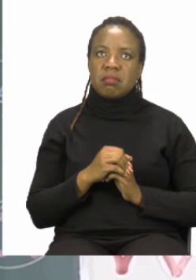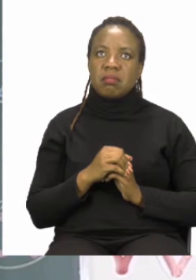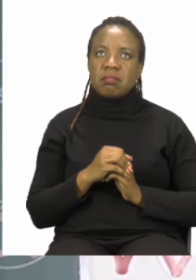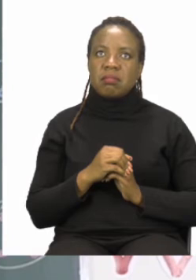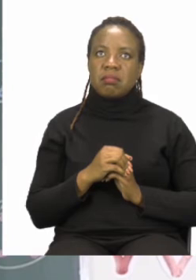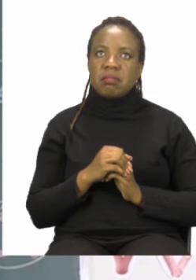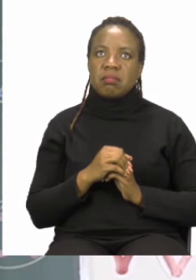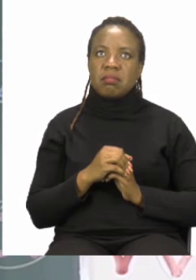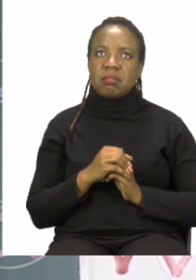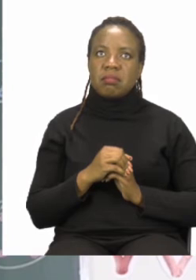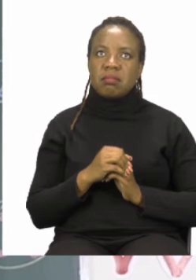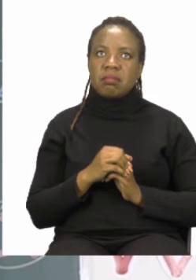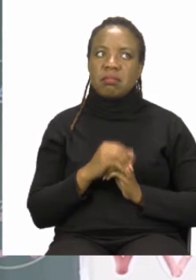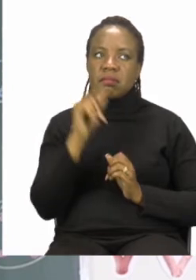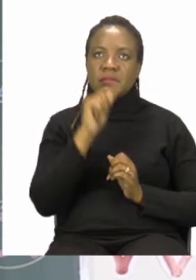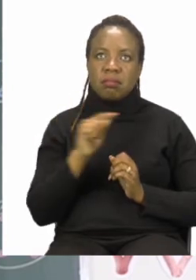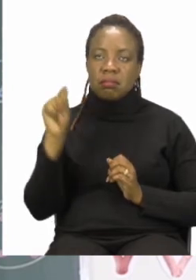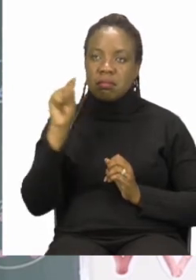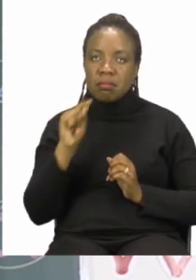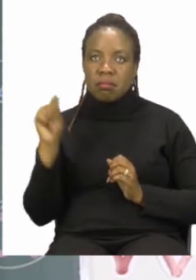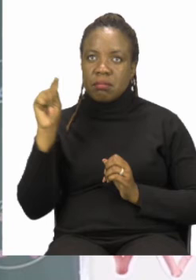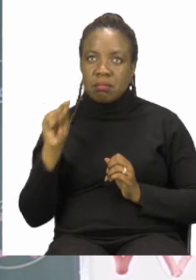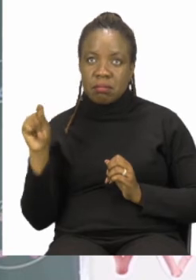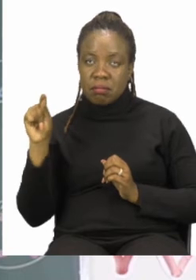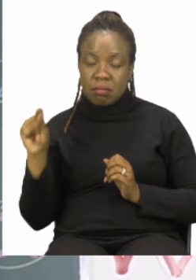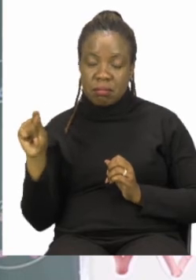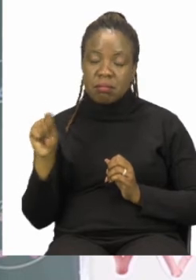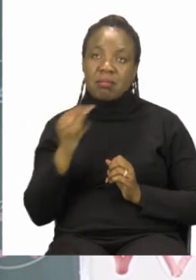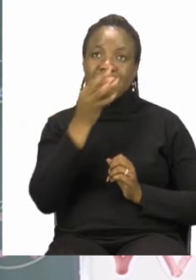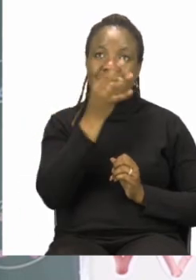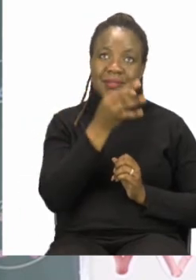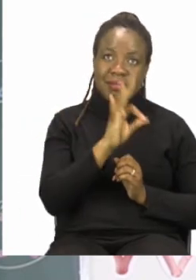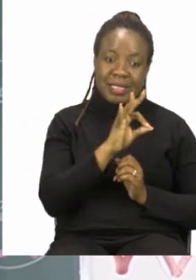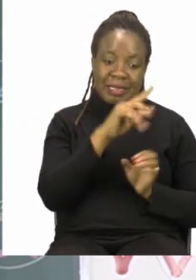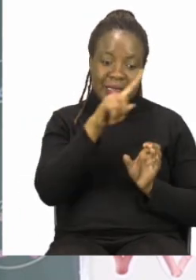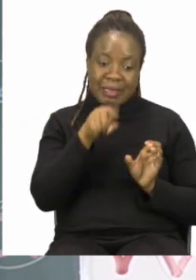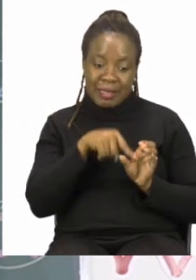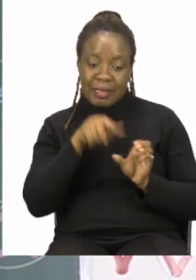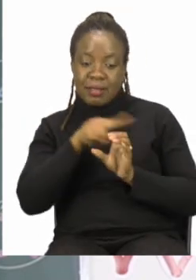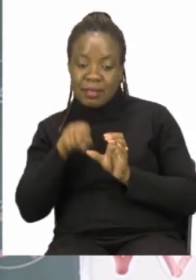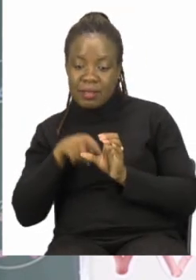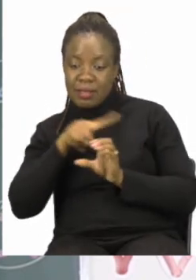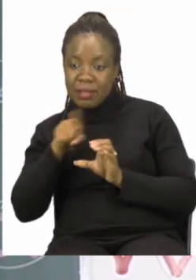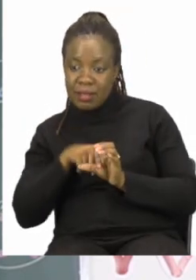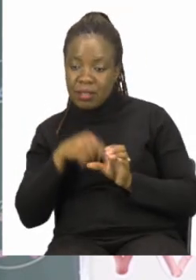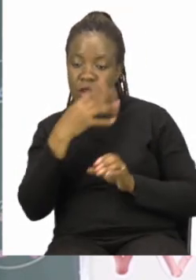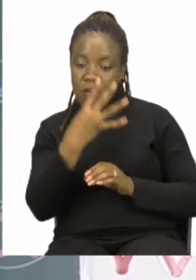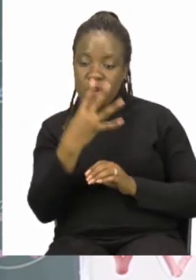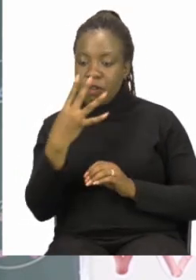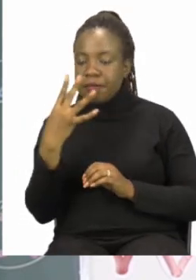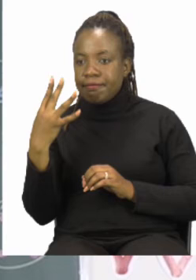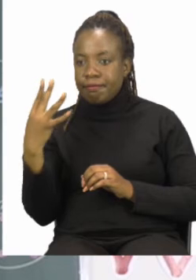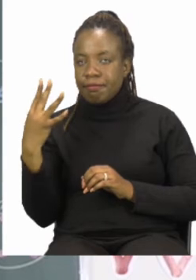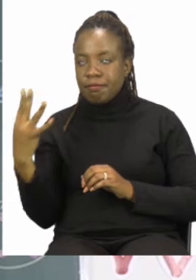4. Which means that each and every one of our sets that you can see, they are going to have 4 things in